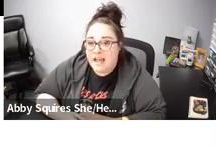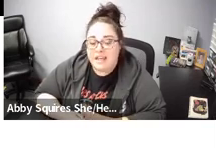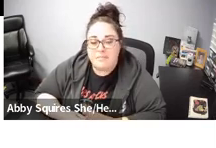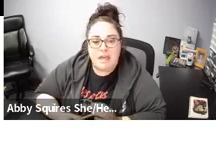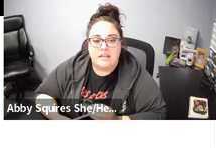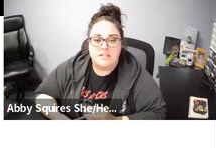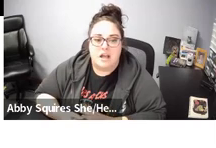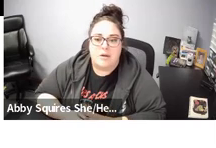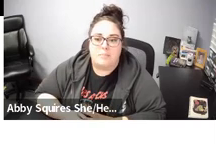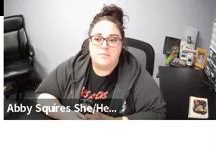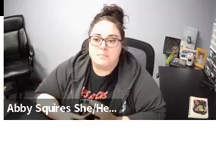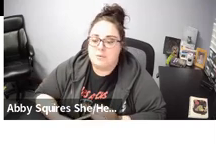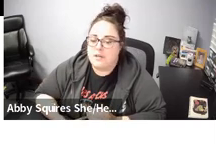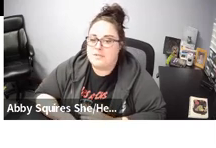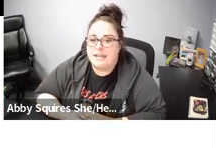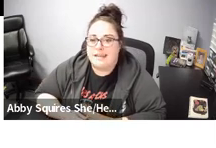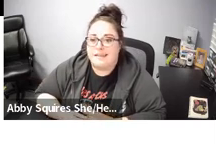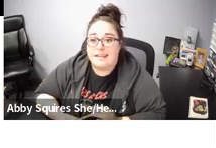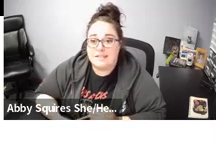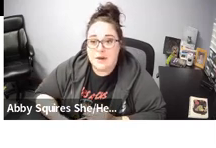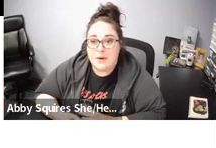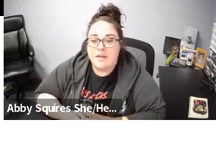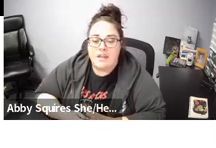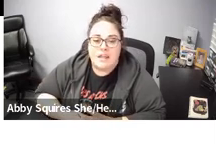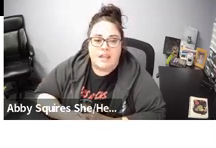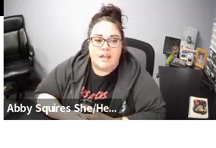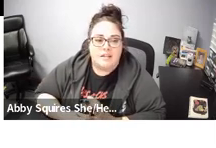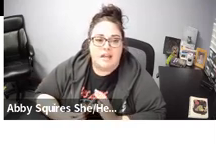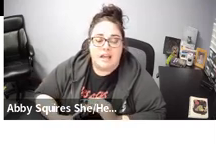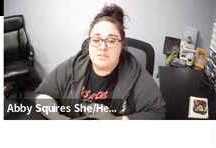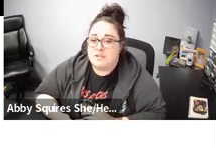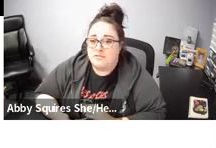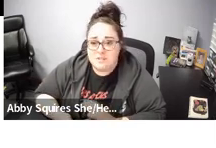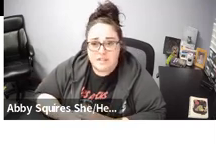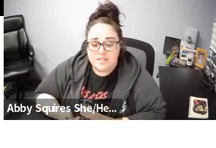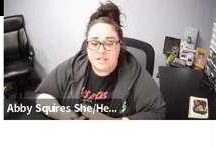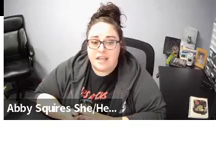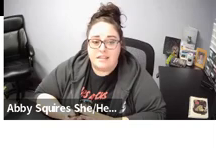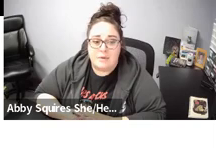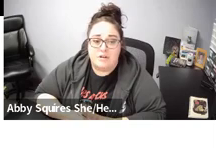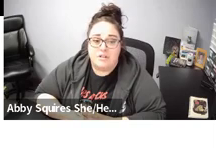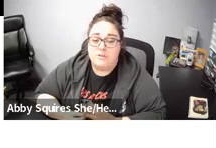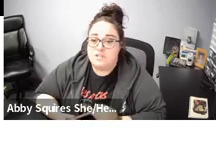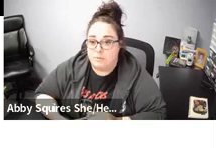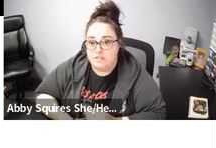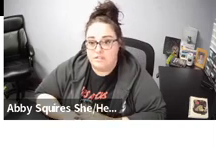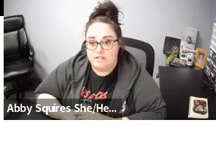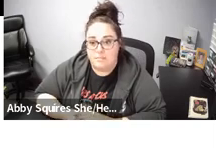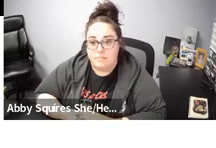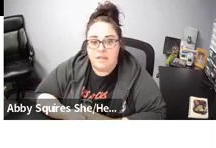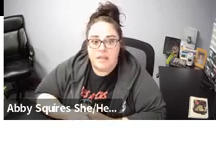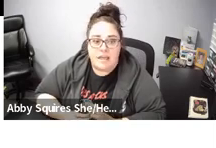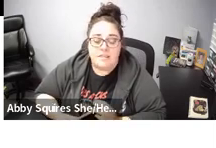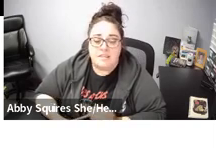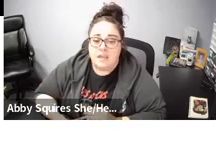2011, I met some people when I was playing ESO, and I'm still friends with them today. They were a huge support